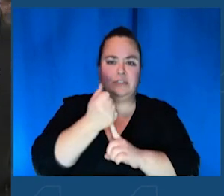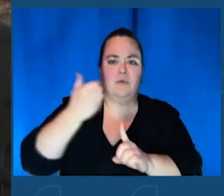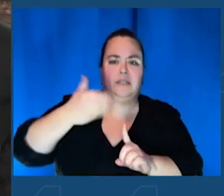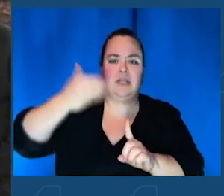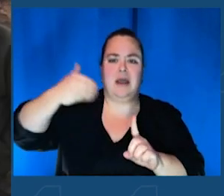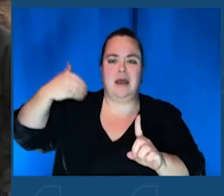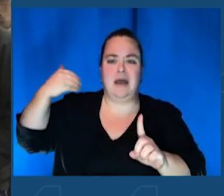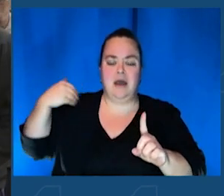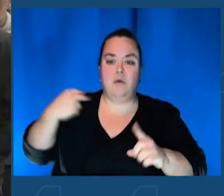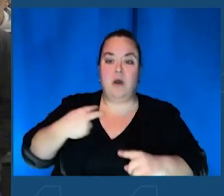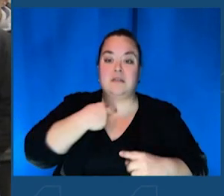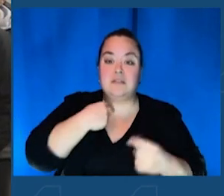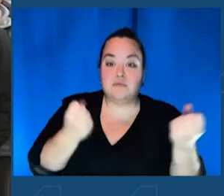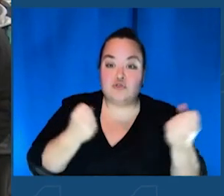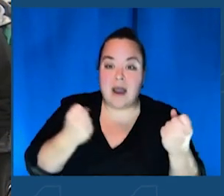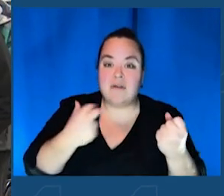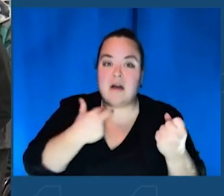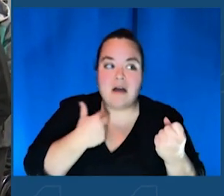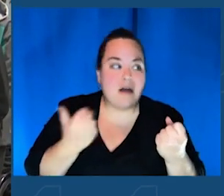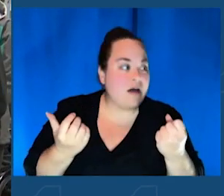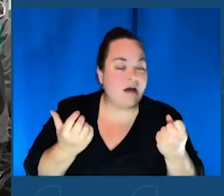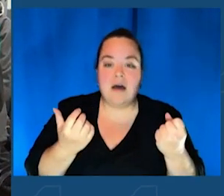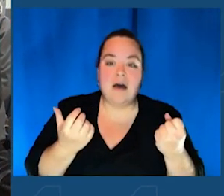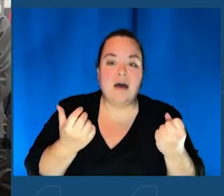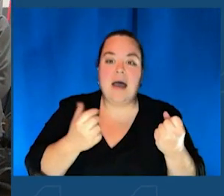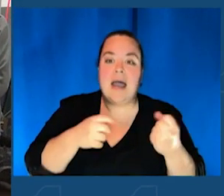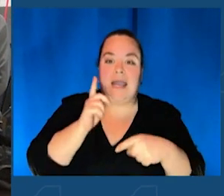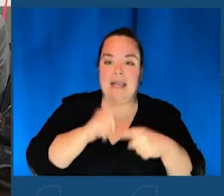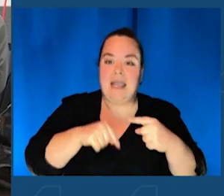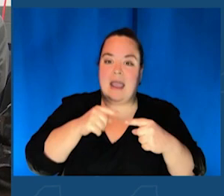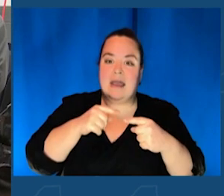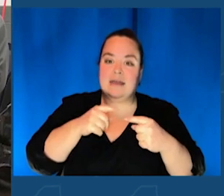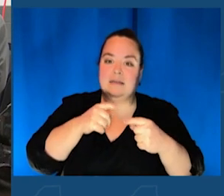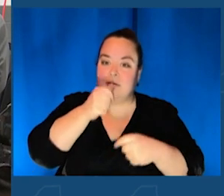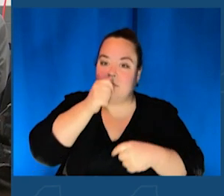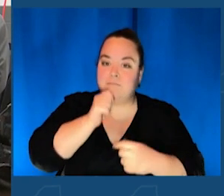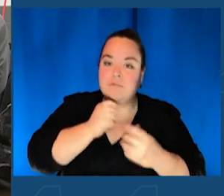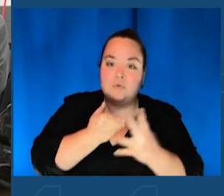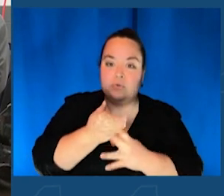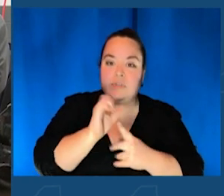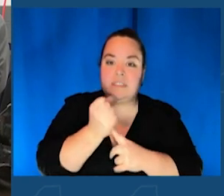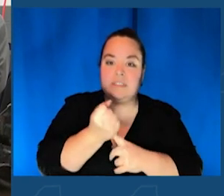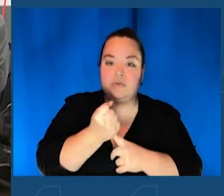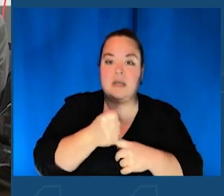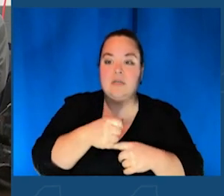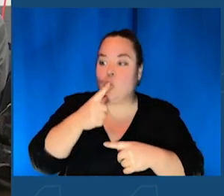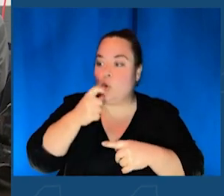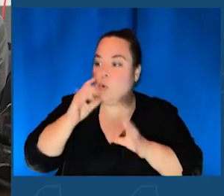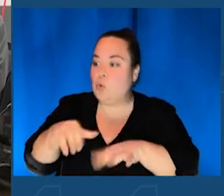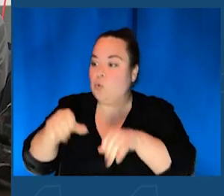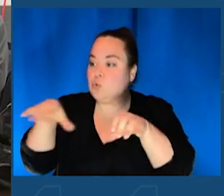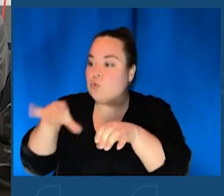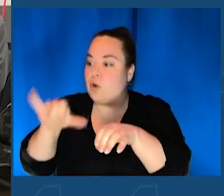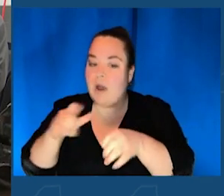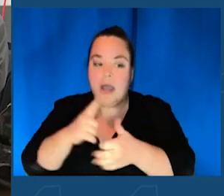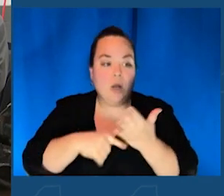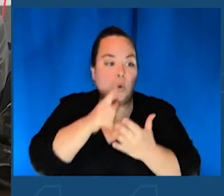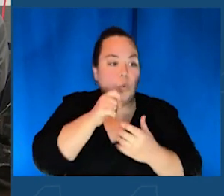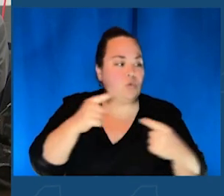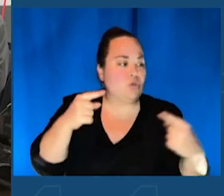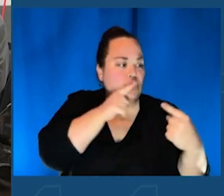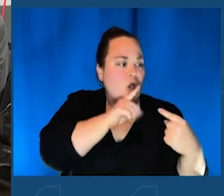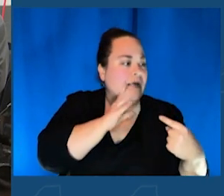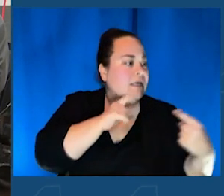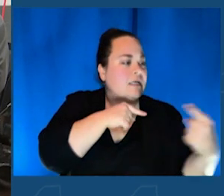stranded motorists and people not being able to handle the circumstances and who's doing what and who's talking to whom. That is no longer the case.